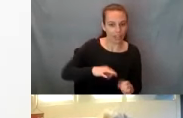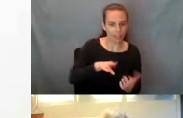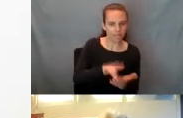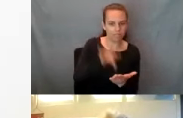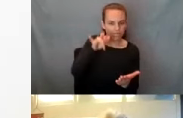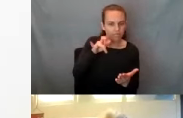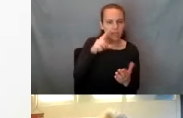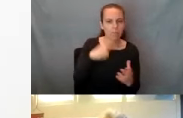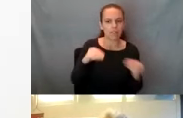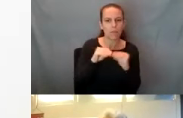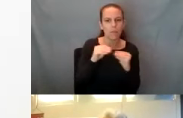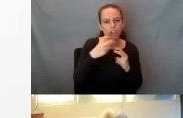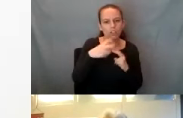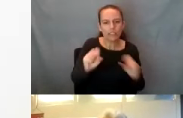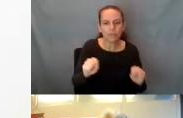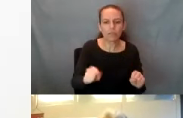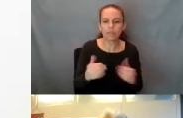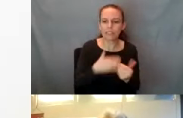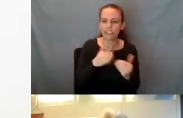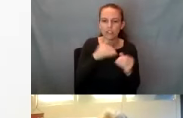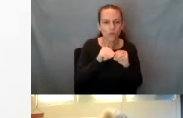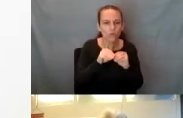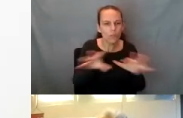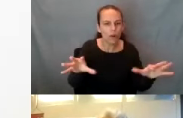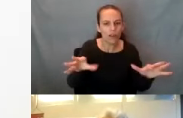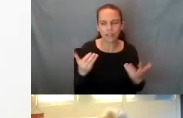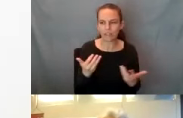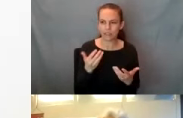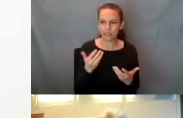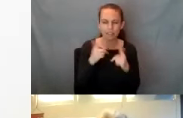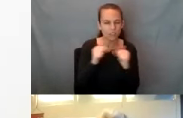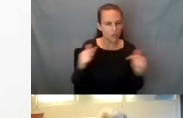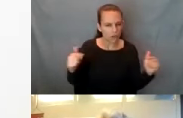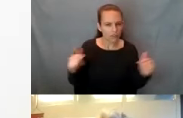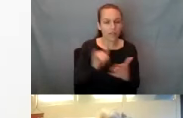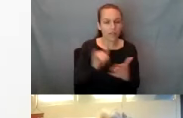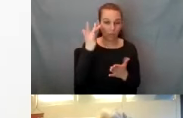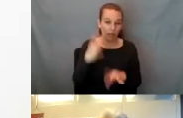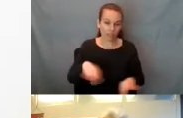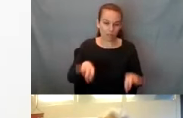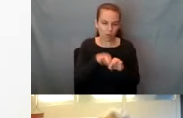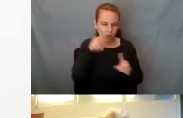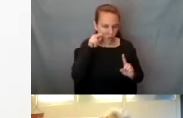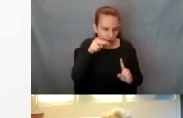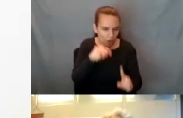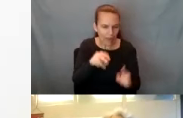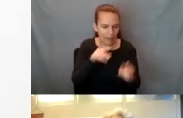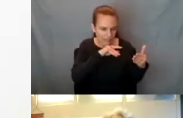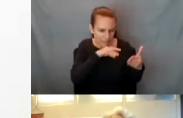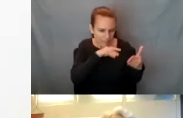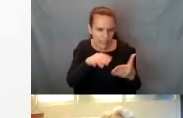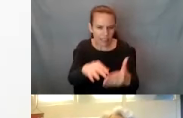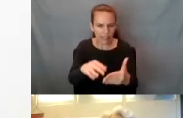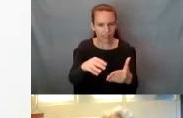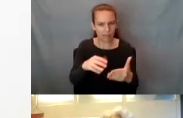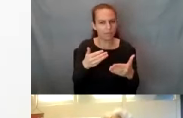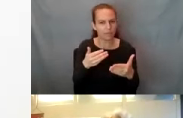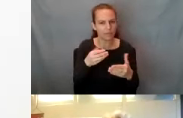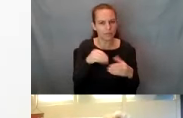spread, etc. So this is why it's important to track and to study these systematically. We're now